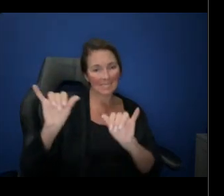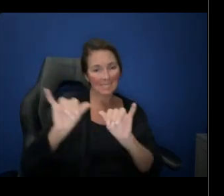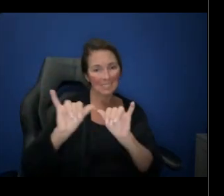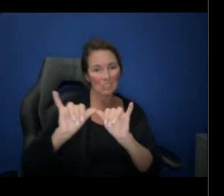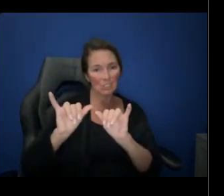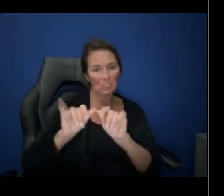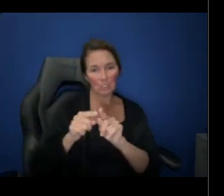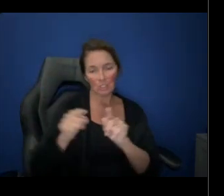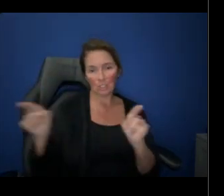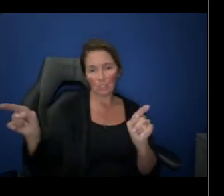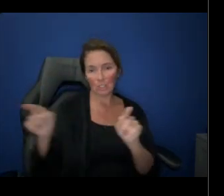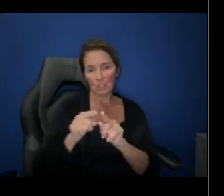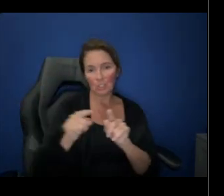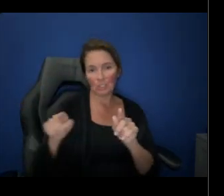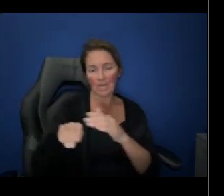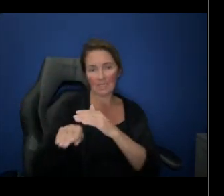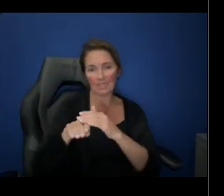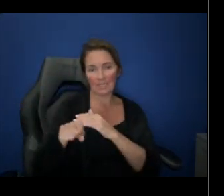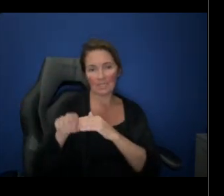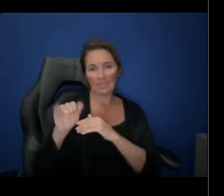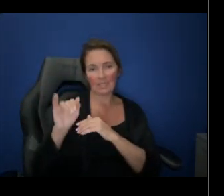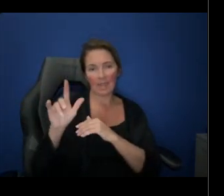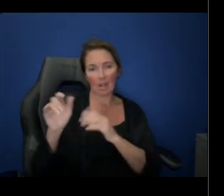access aisle.